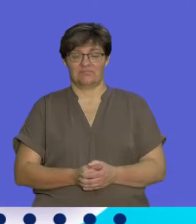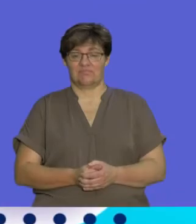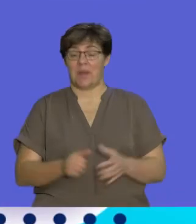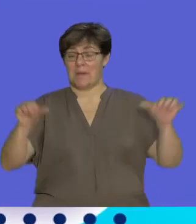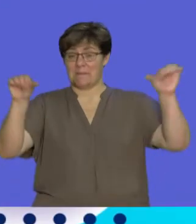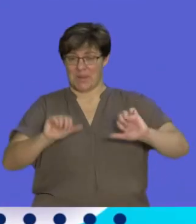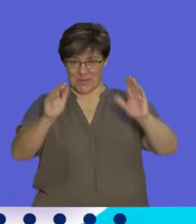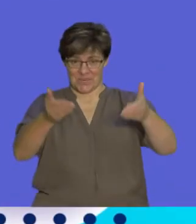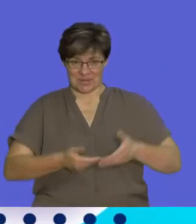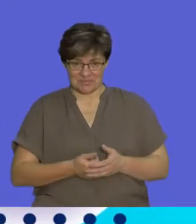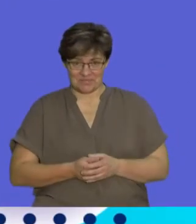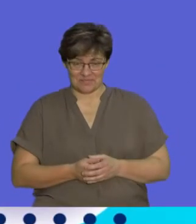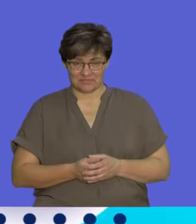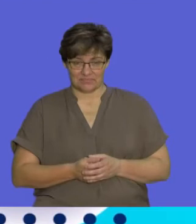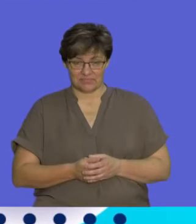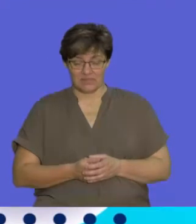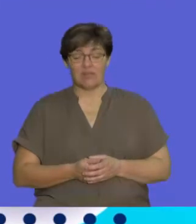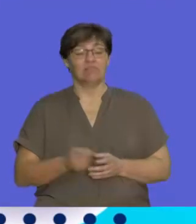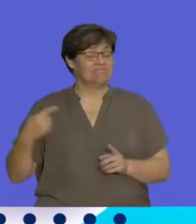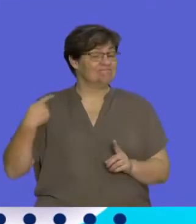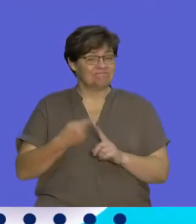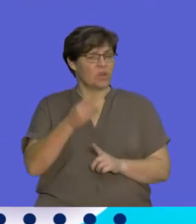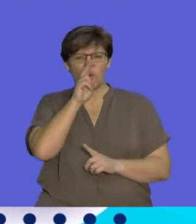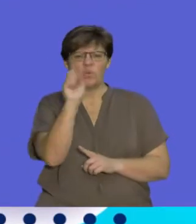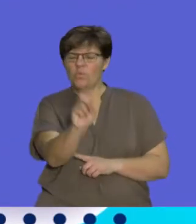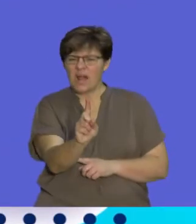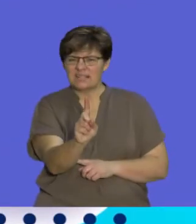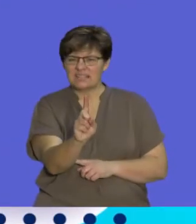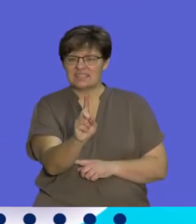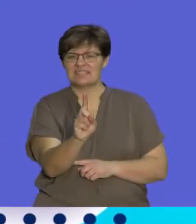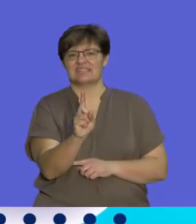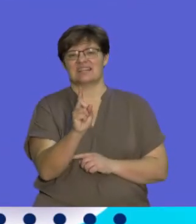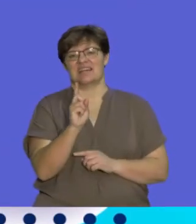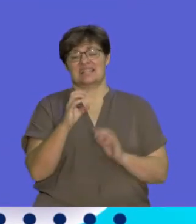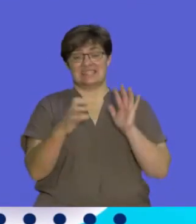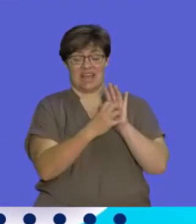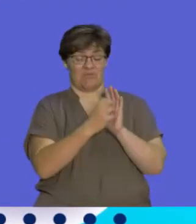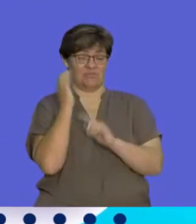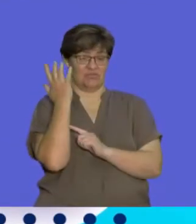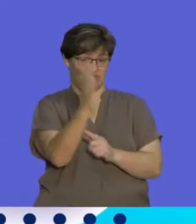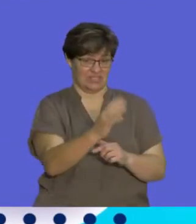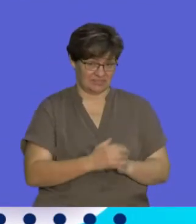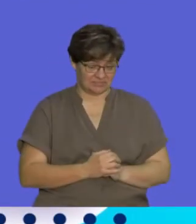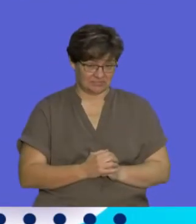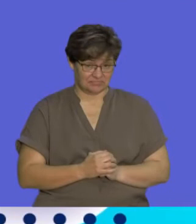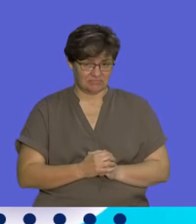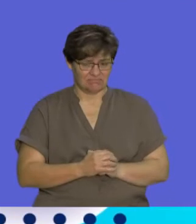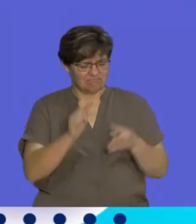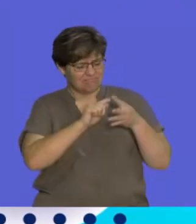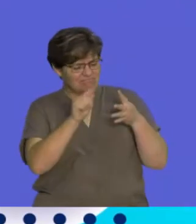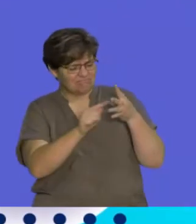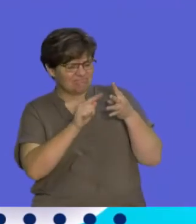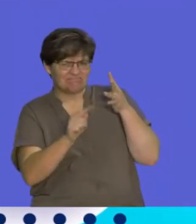Welcome back. Guys, we've been looking at tree diagrams, investigating these different types of